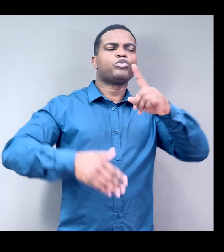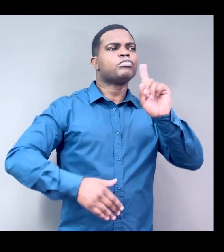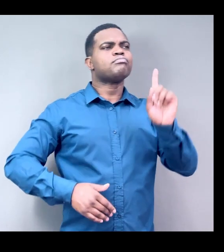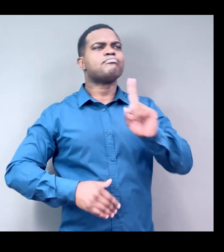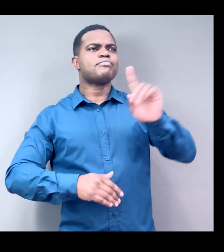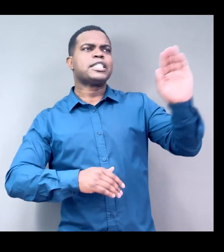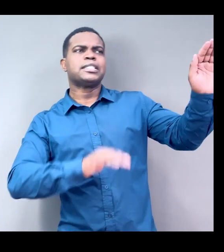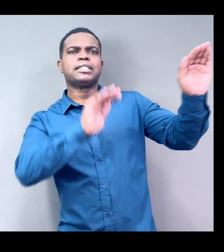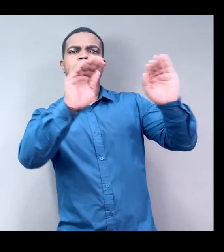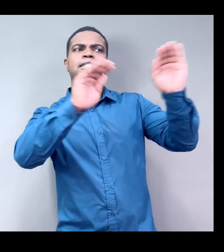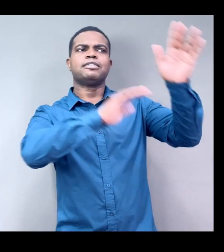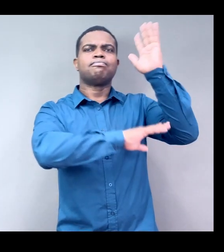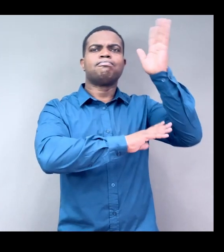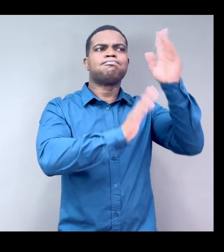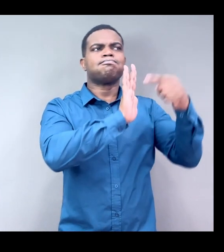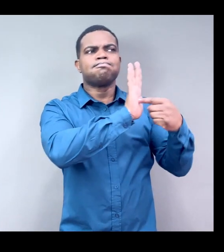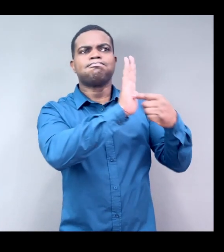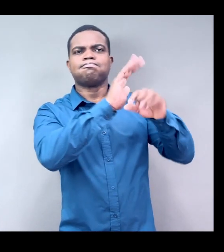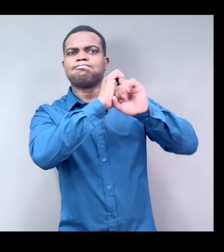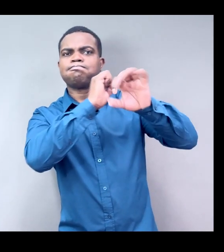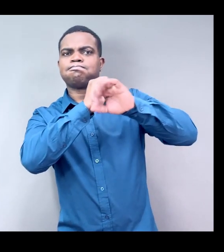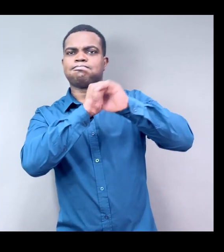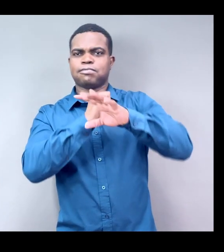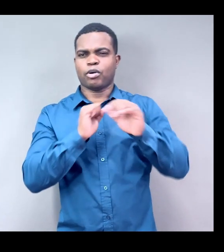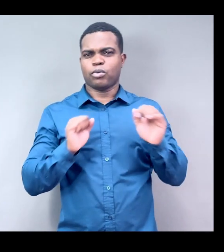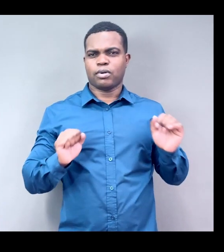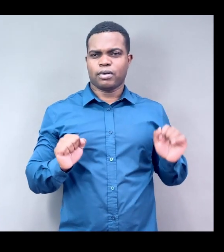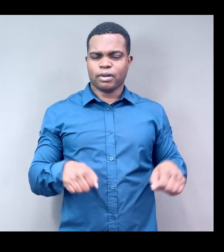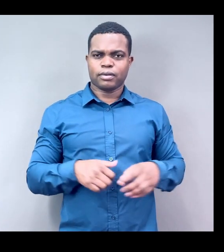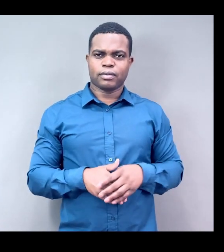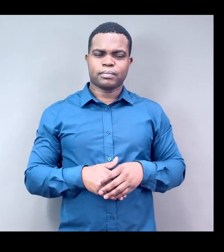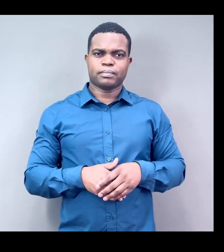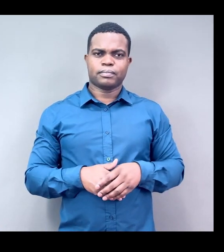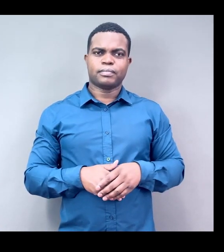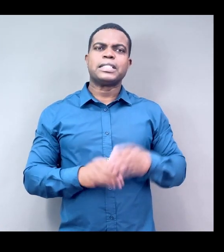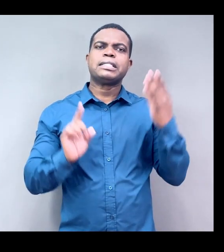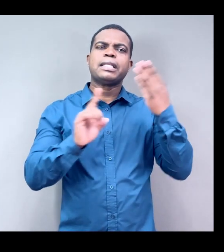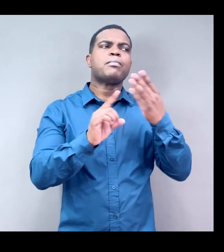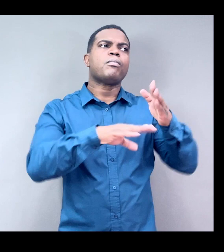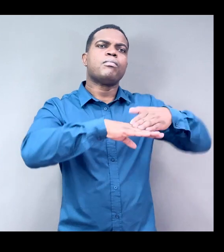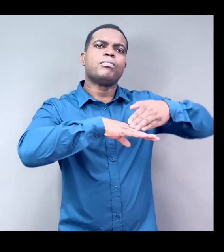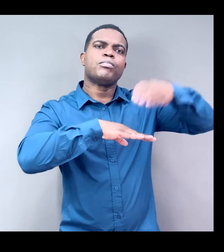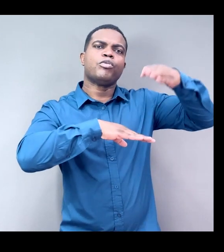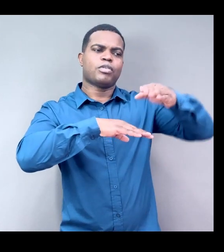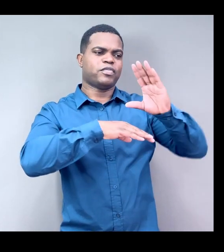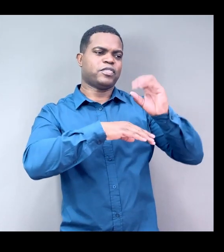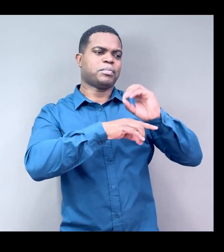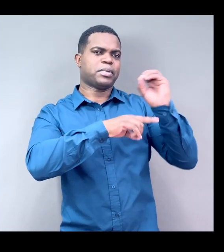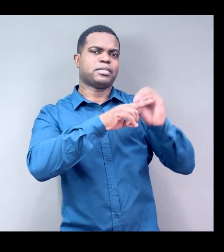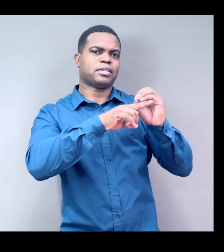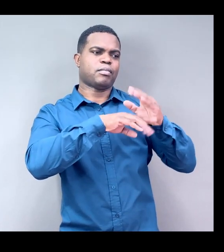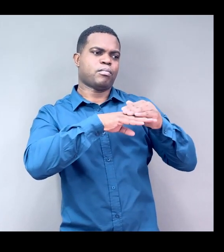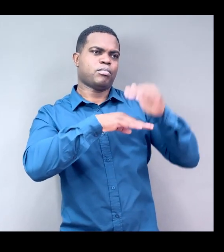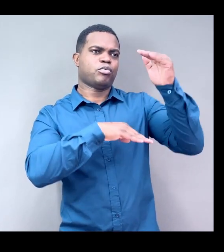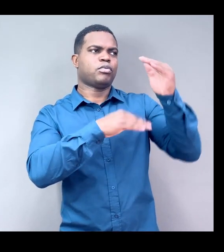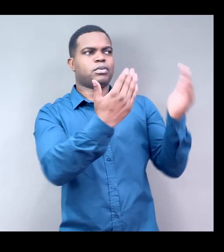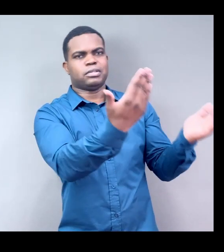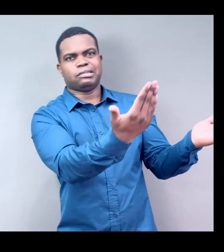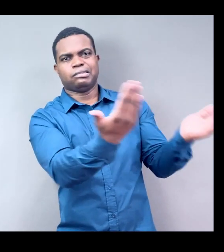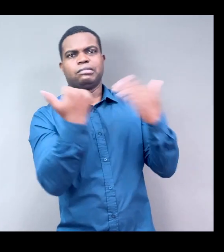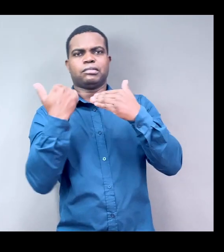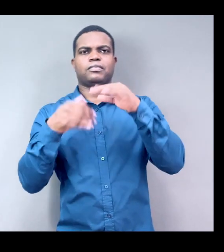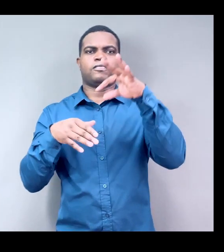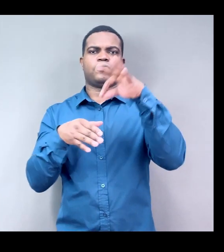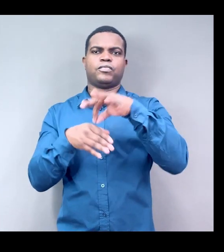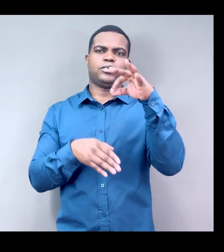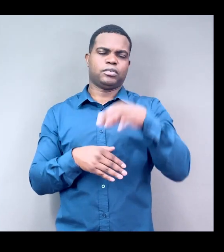when you conduct roadwork campaigns, then these roadwork campaigns,